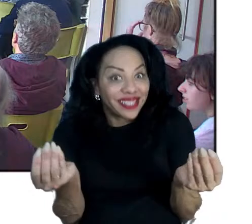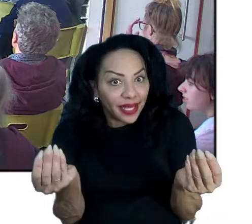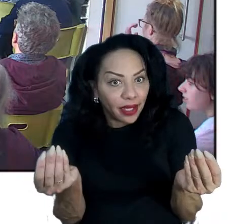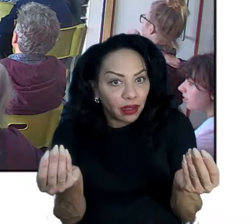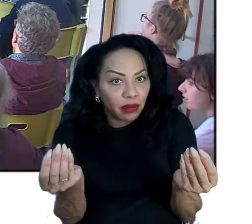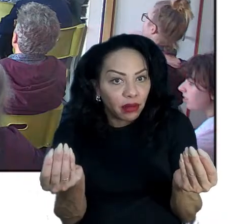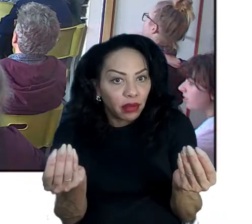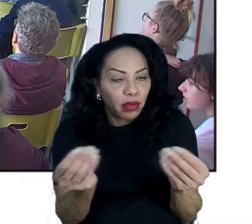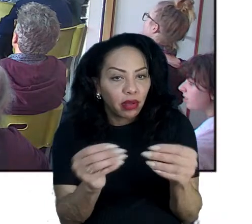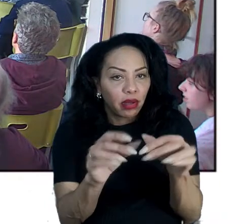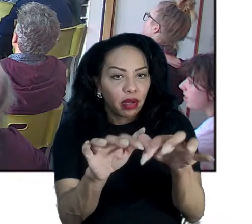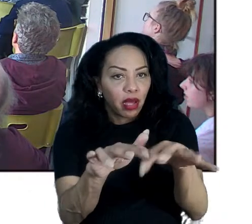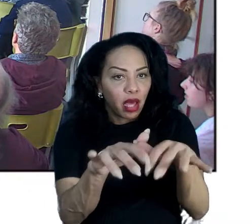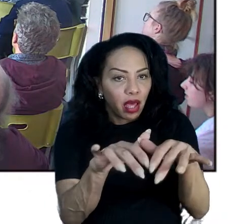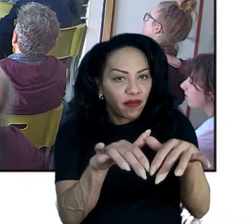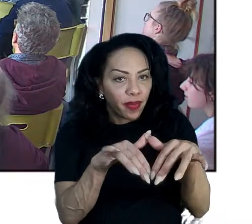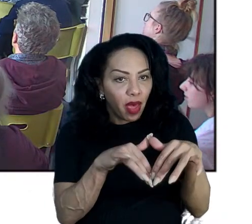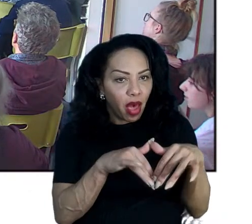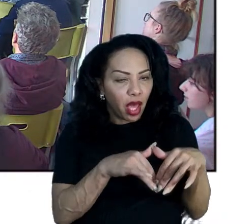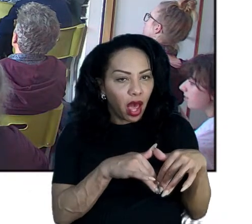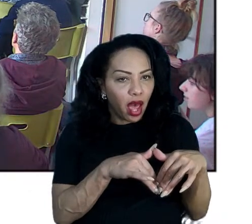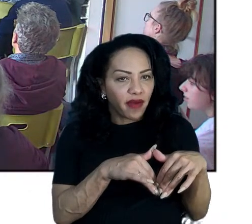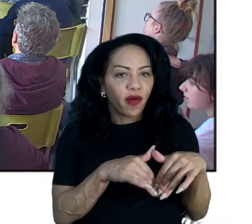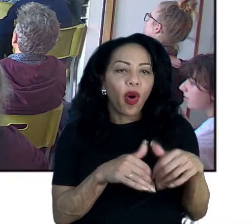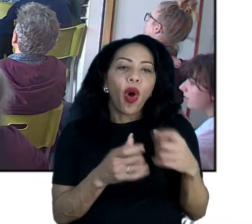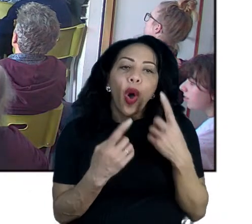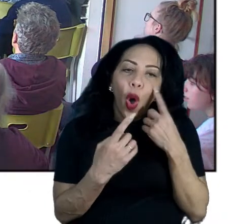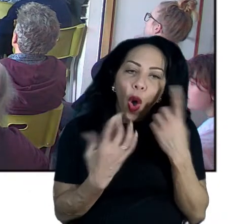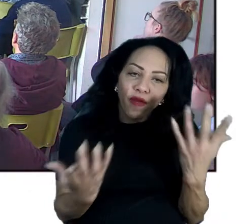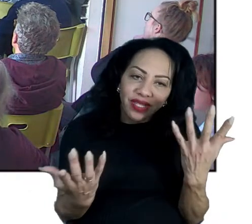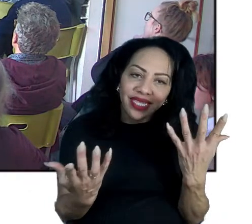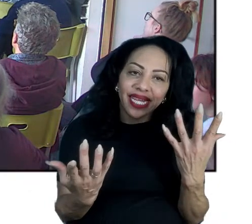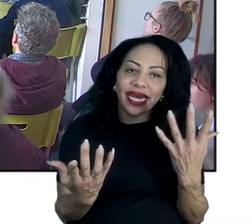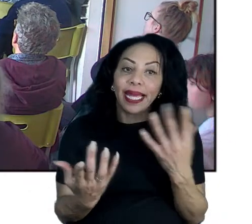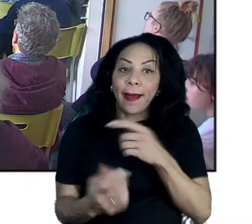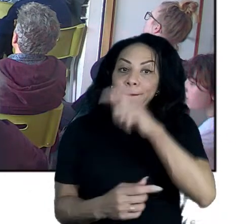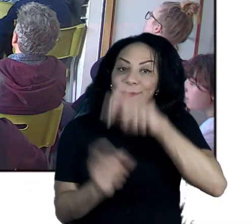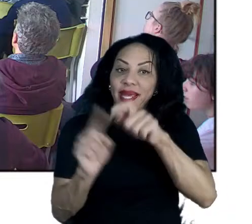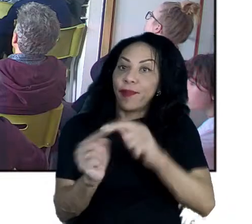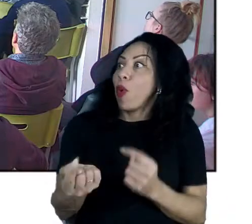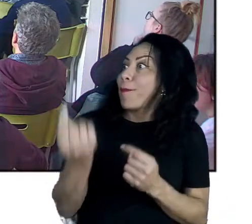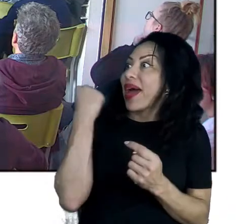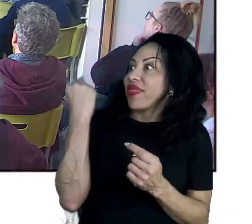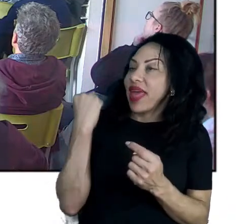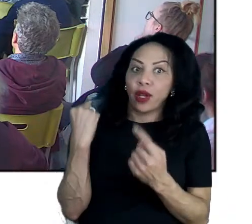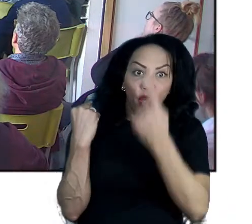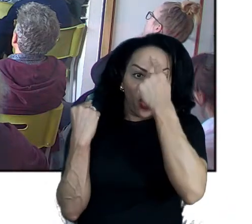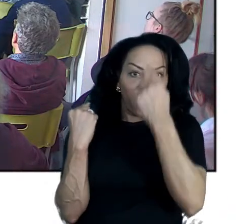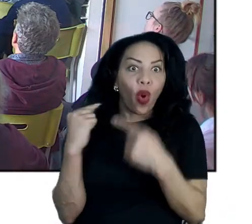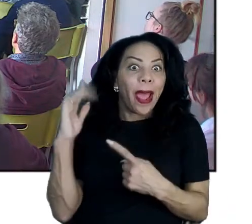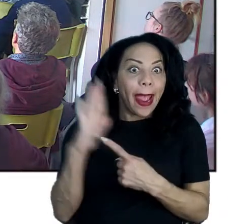the things that are recorded, the things that are thought of important, and as you've just said, the admin.